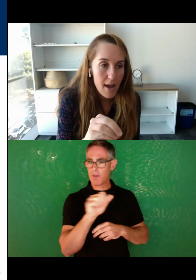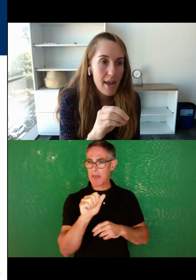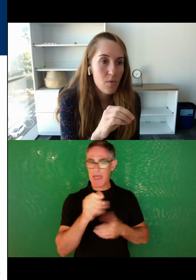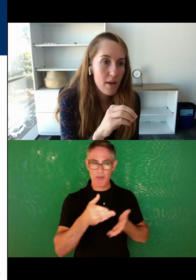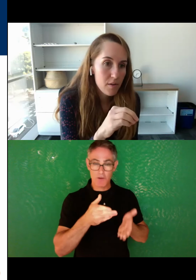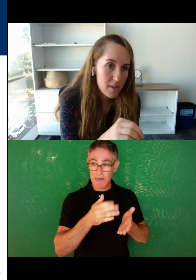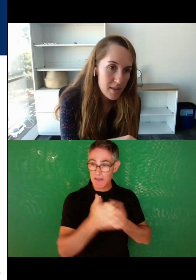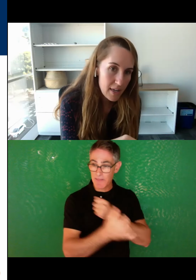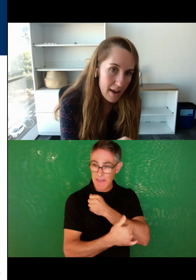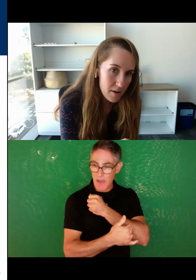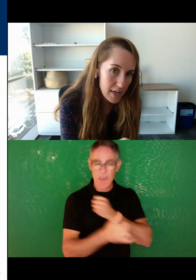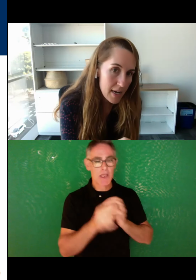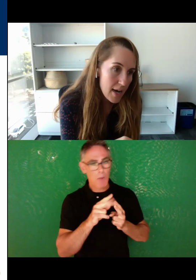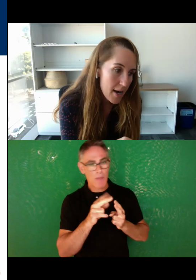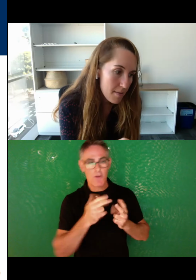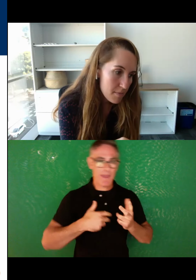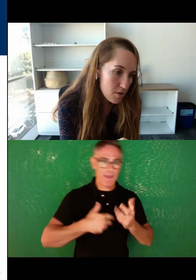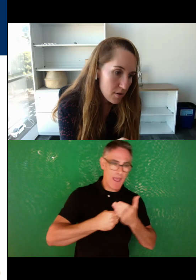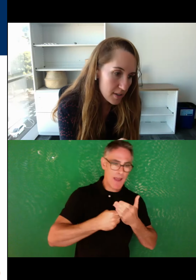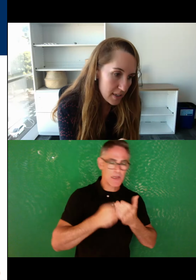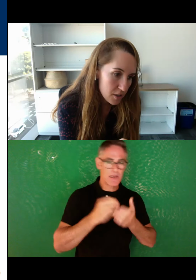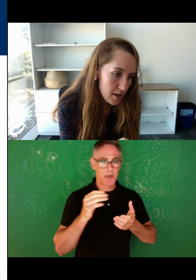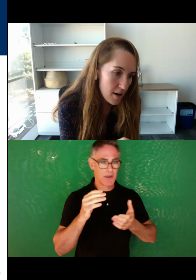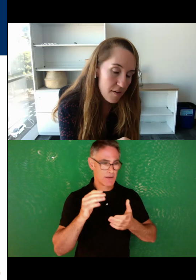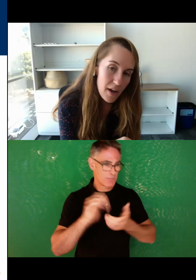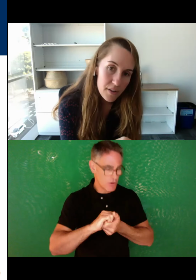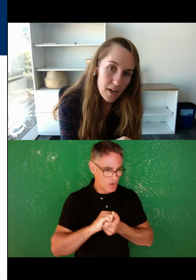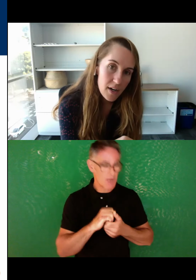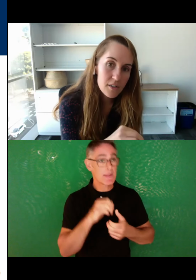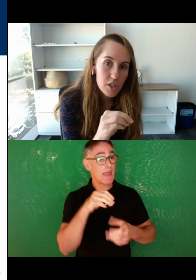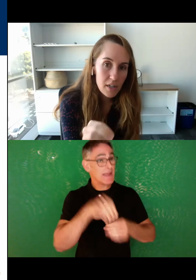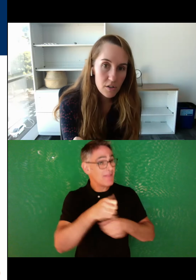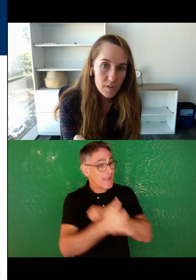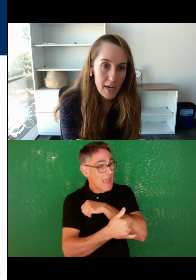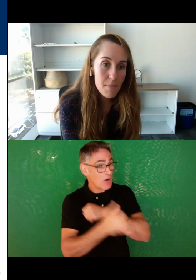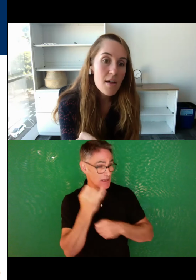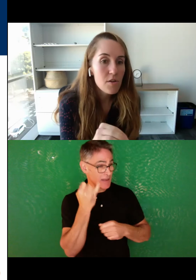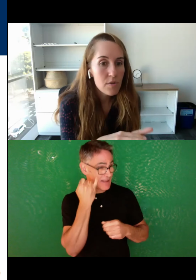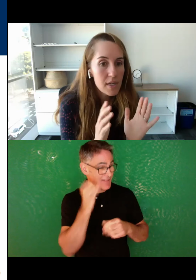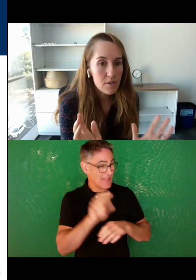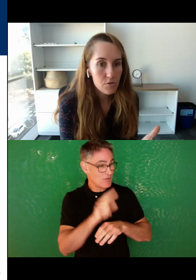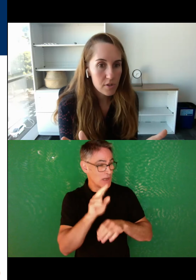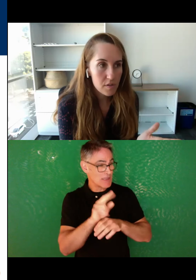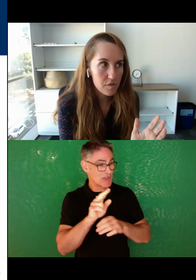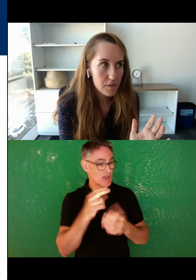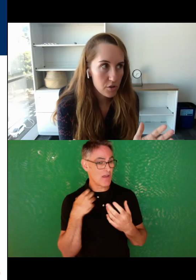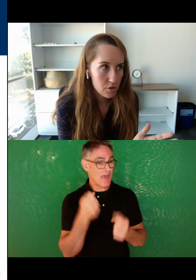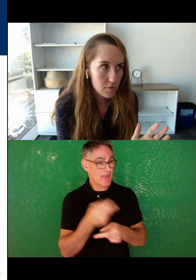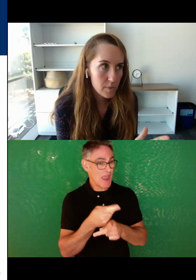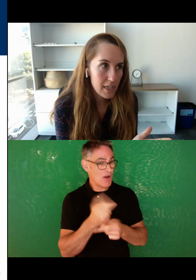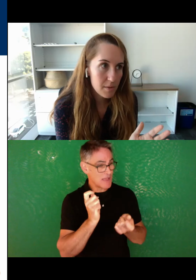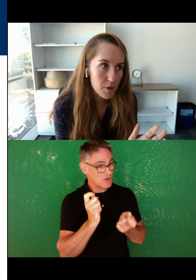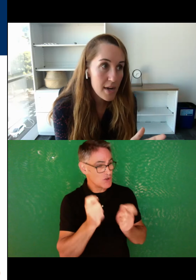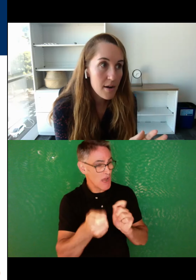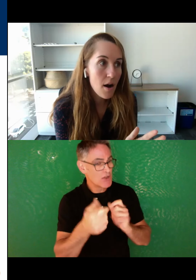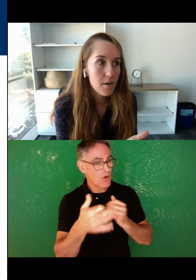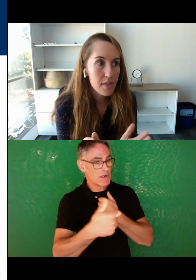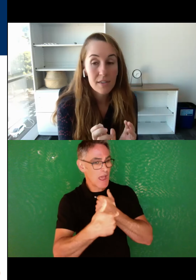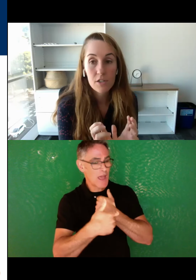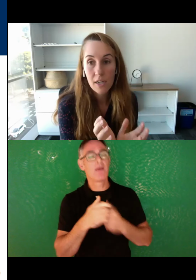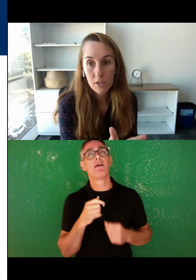partnerships, and whether within the county, utilization of healthcare has changed over time. The only sorts of controls we need to put